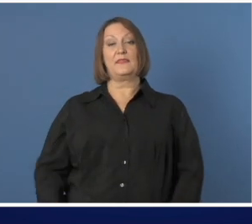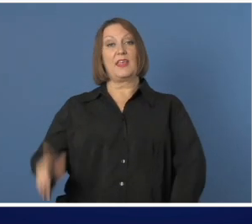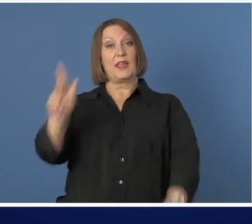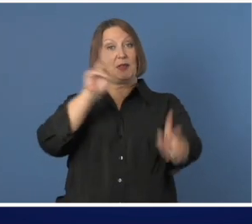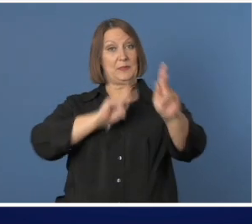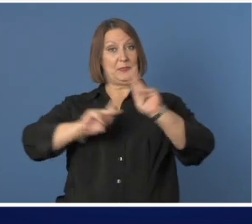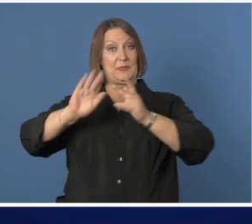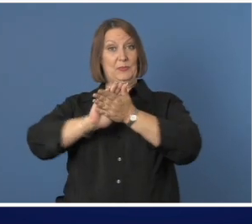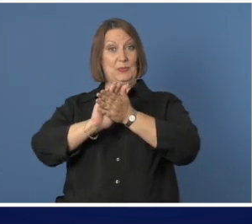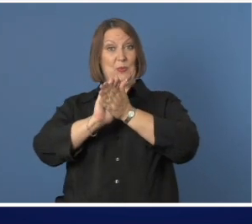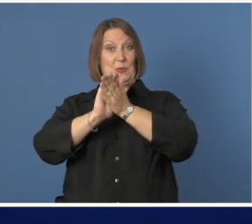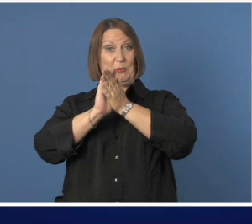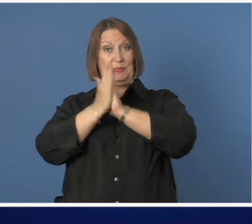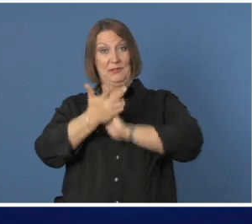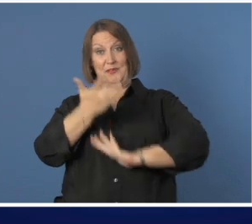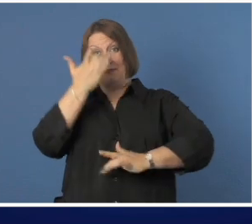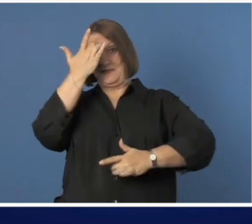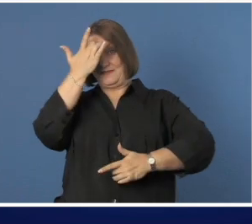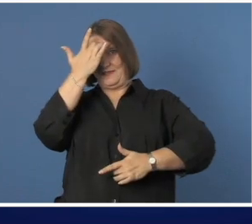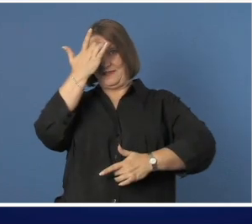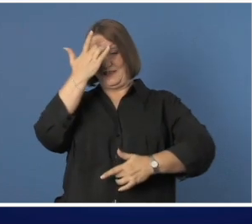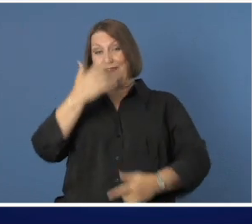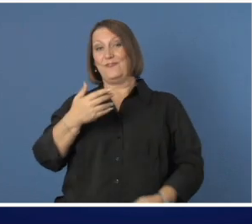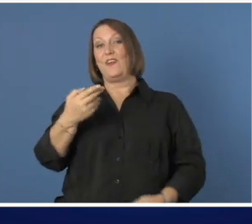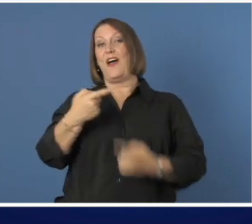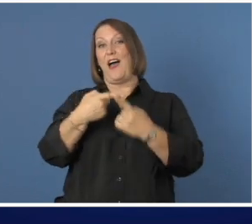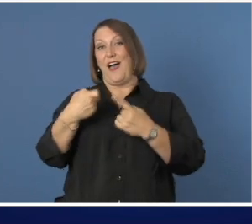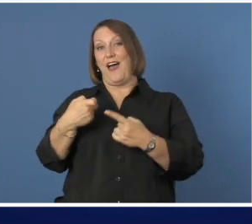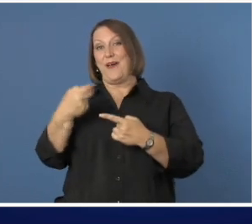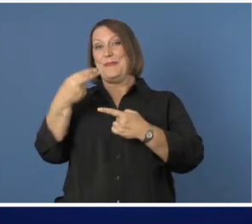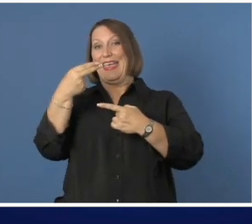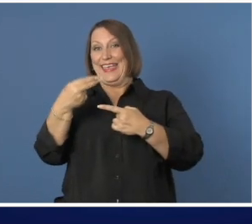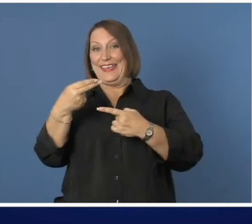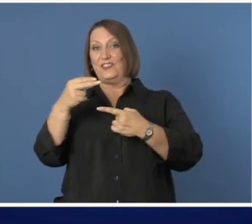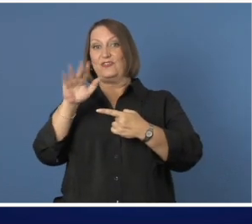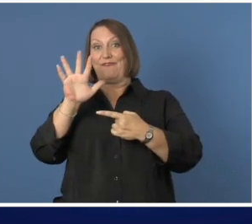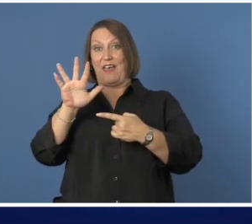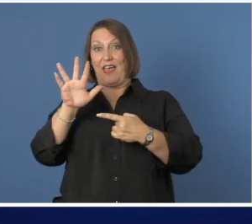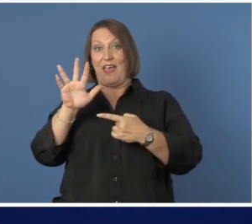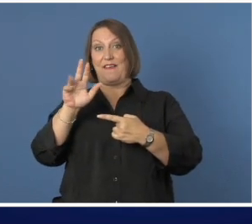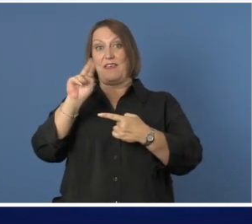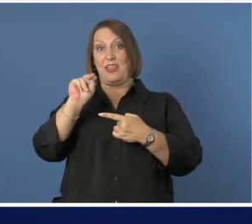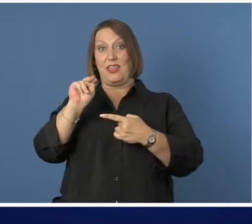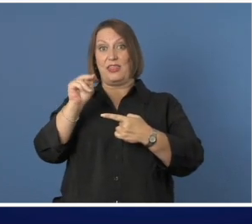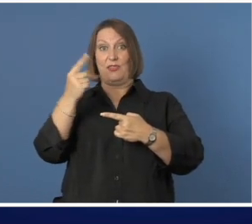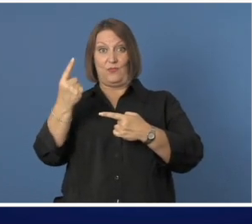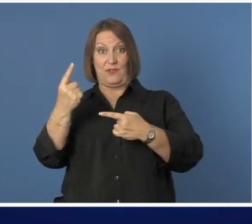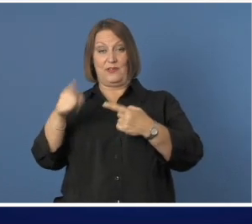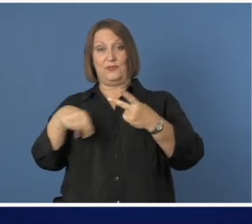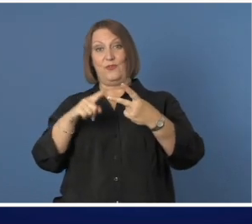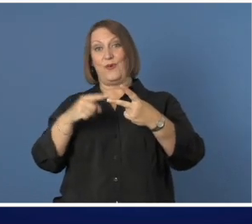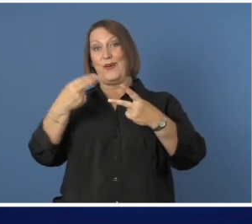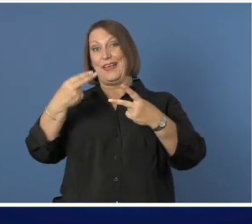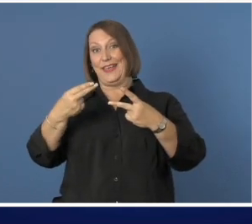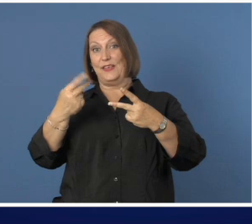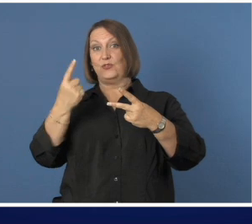people infected with the strands h5n1 and